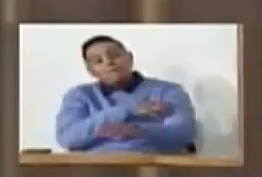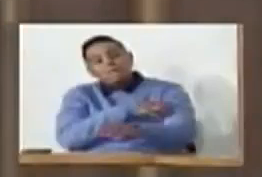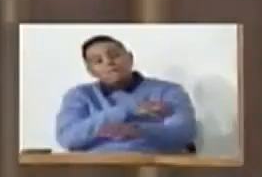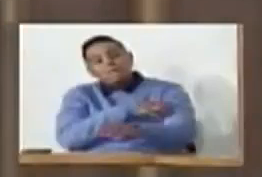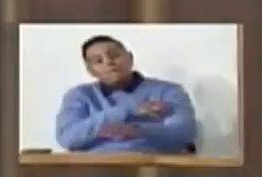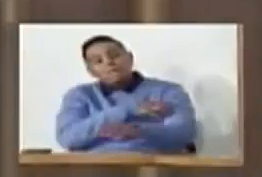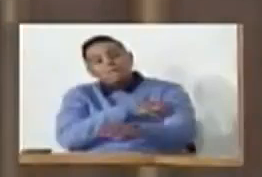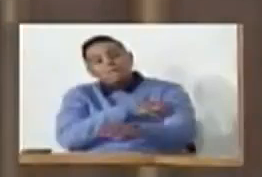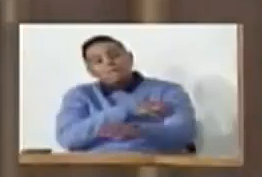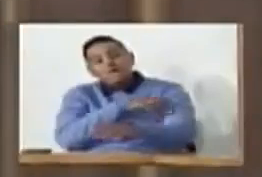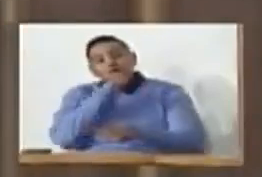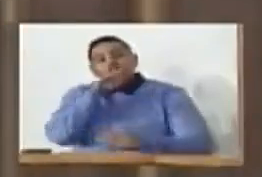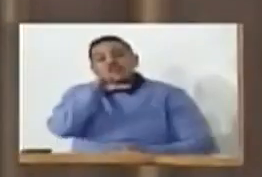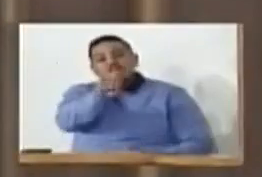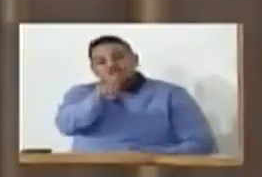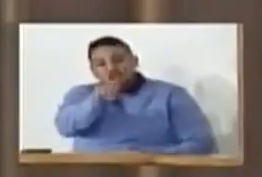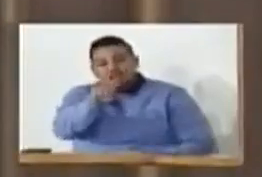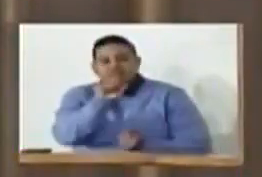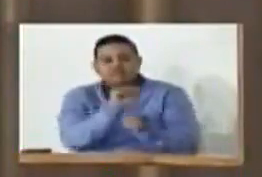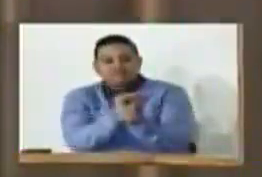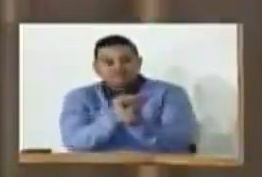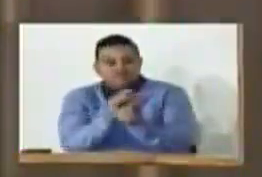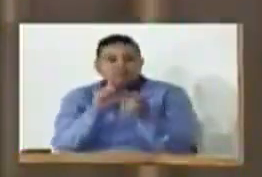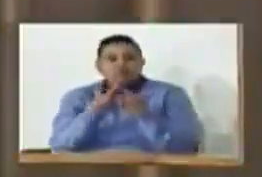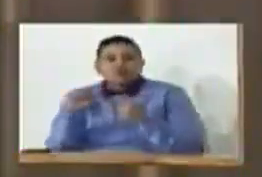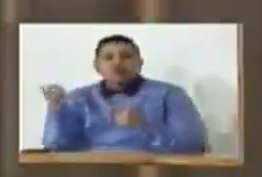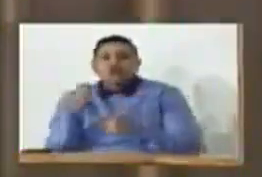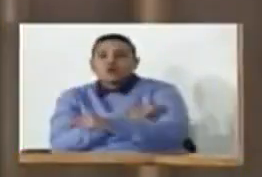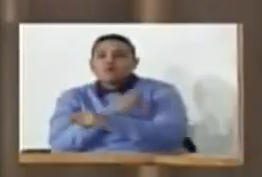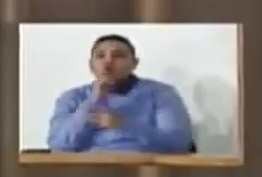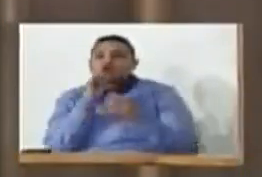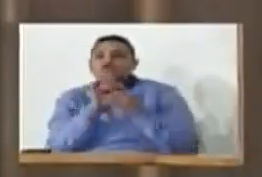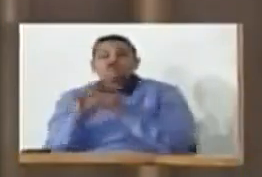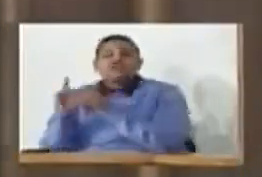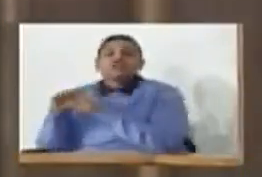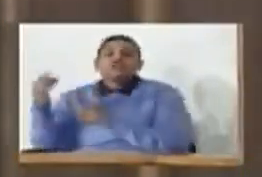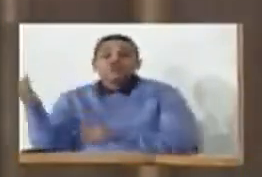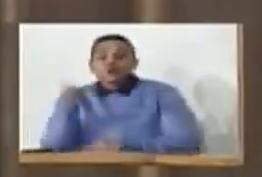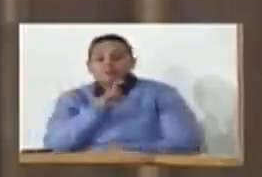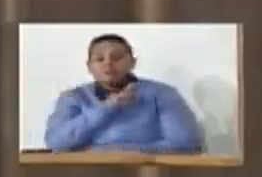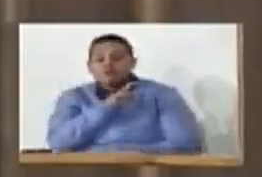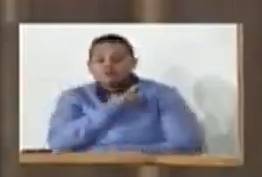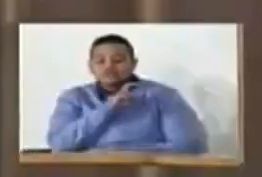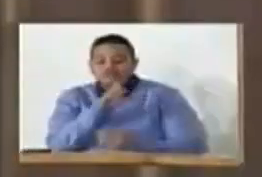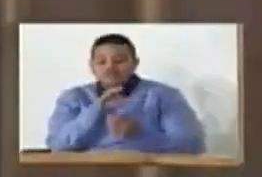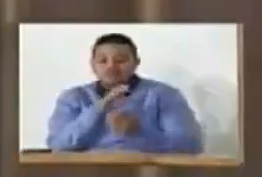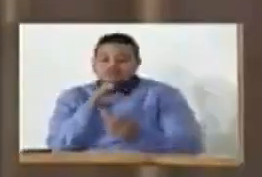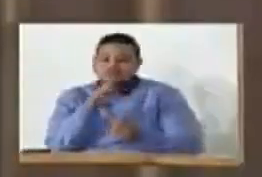powers akin to a constable's power.